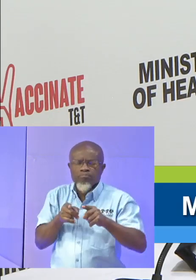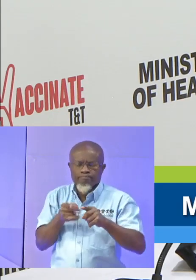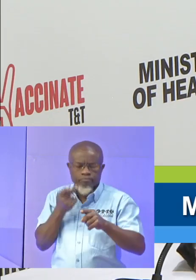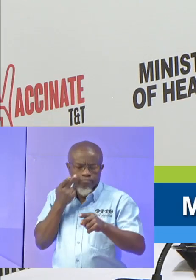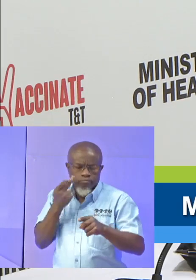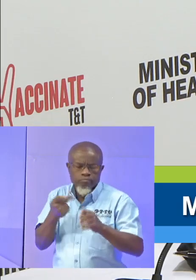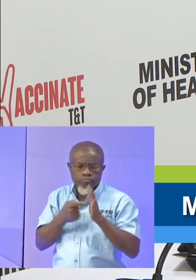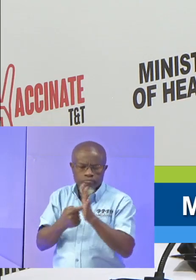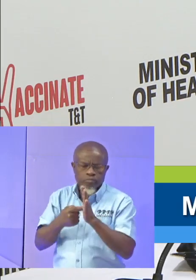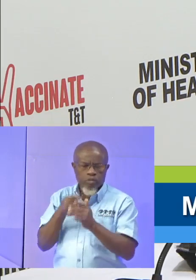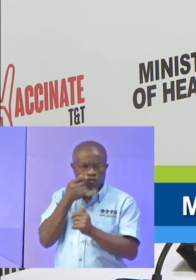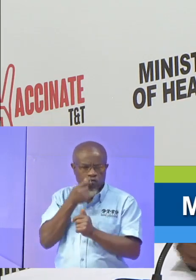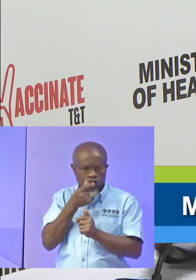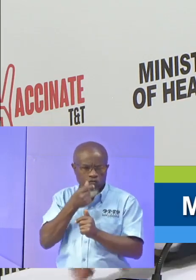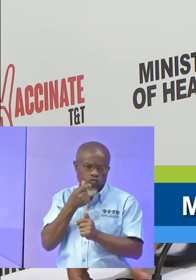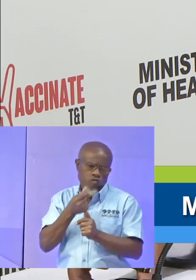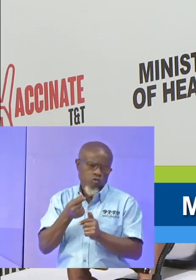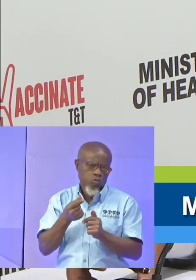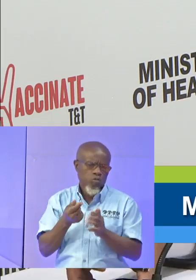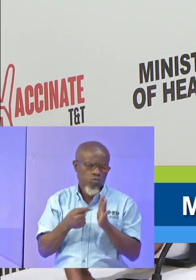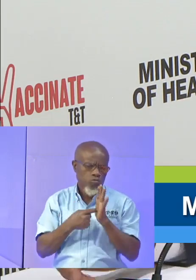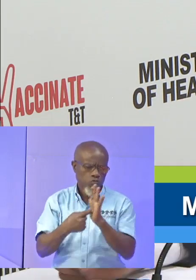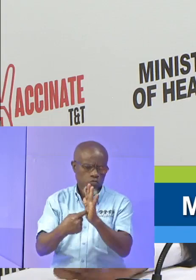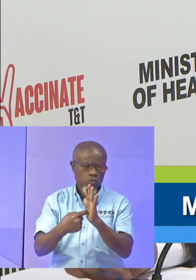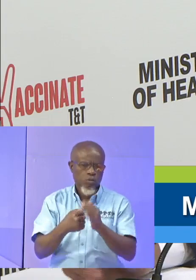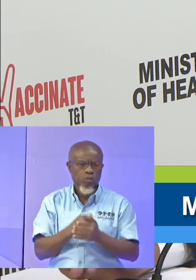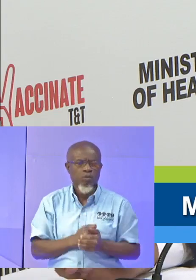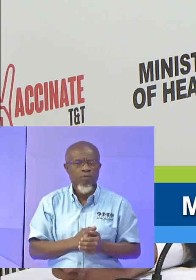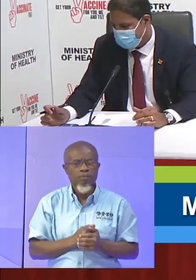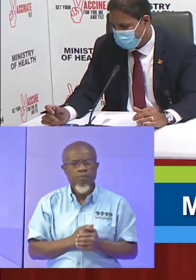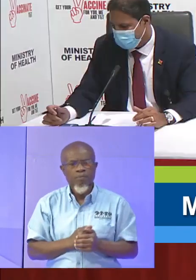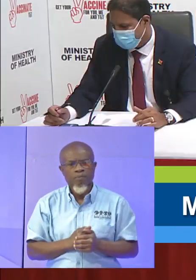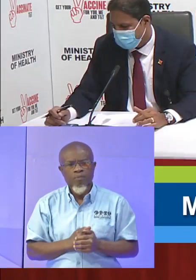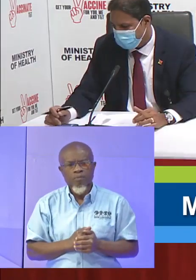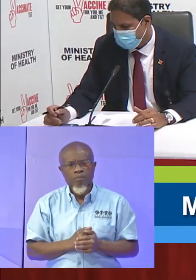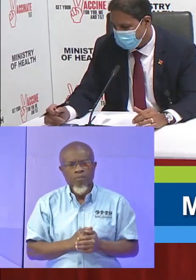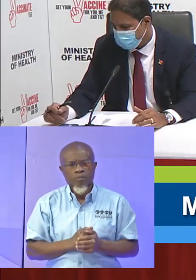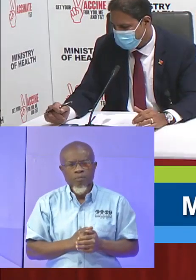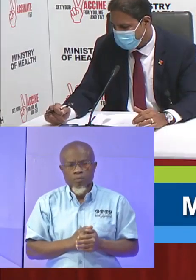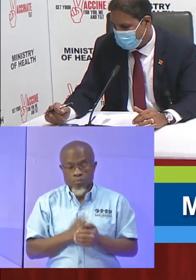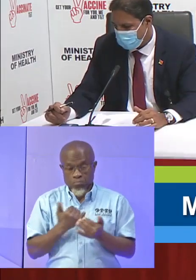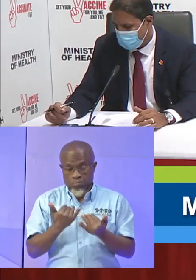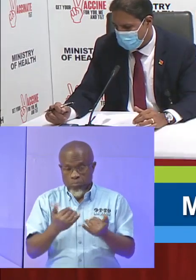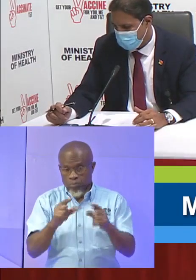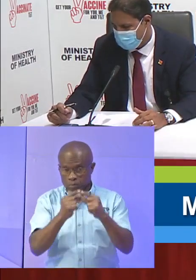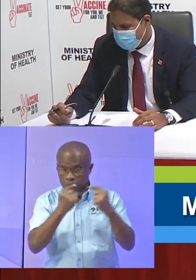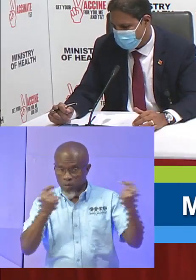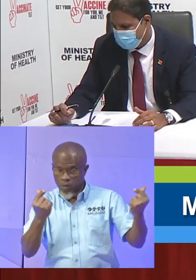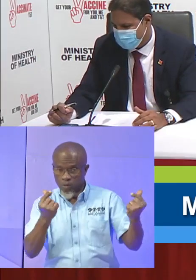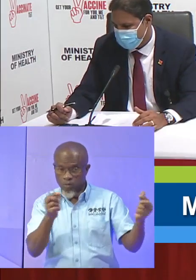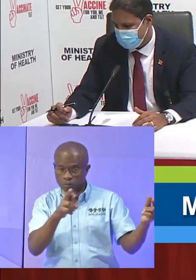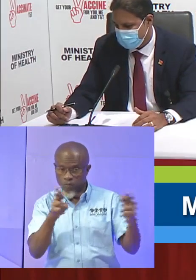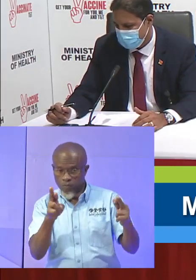virus. Thank you very much, CMO. Guardian Media Limited, we will take a follow-up question from you.